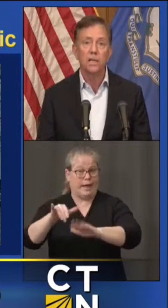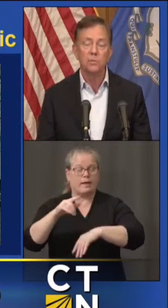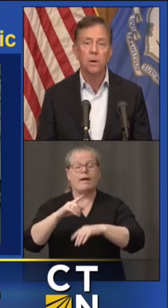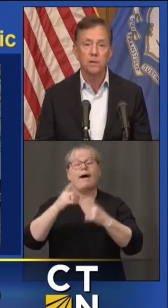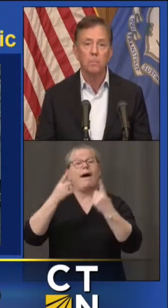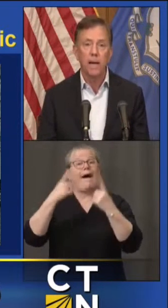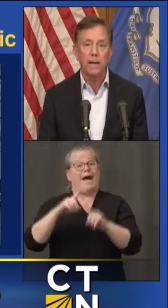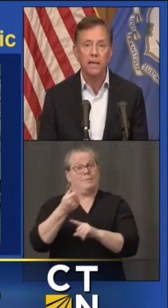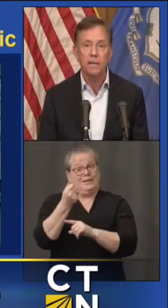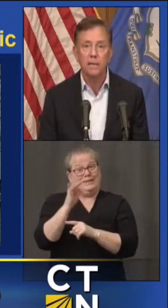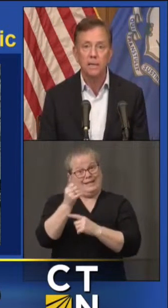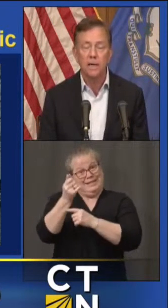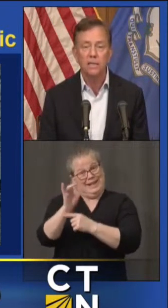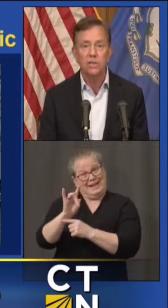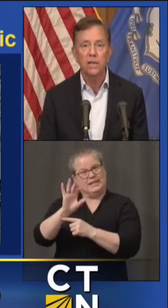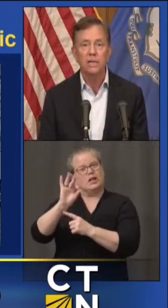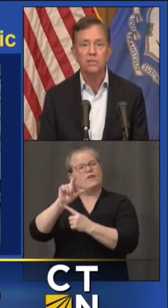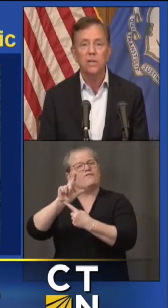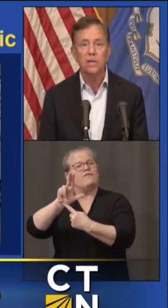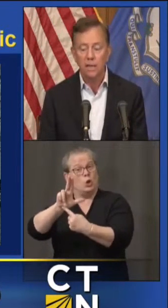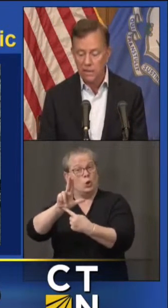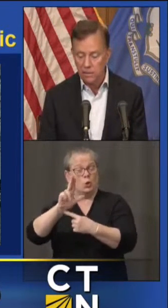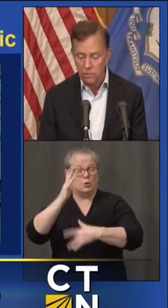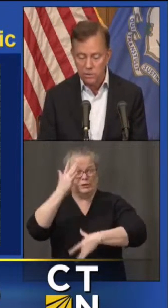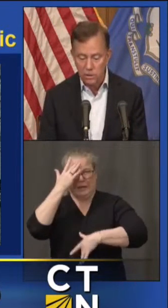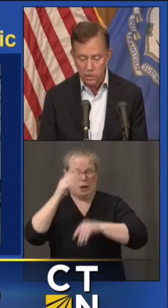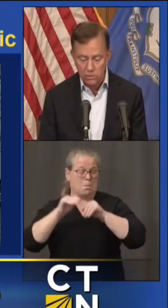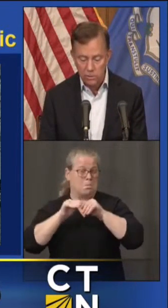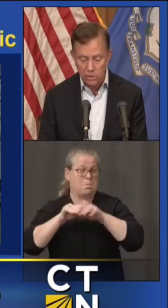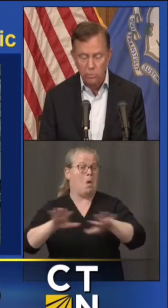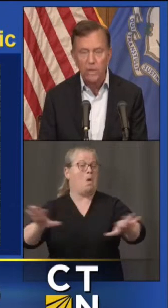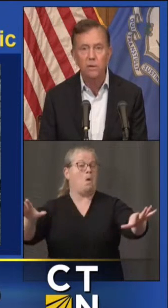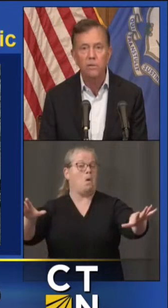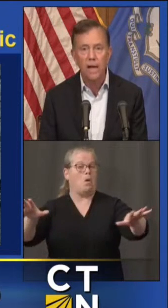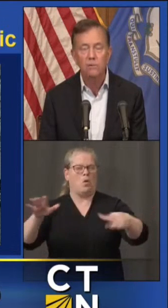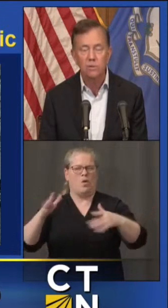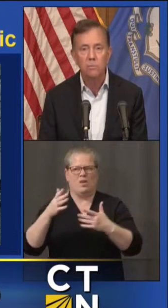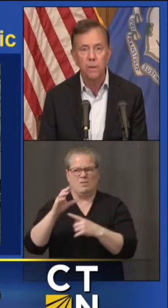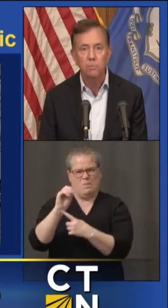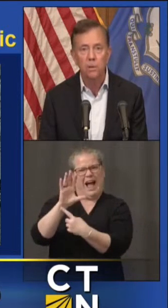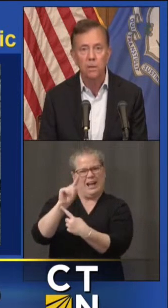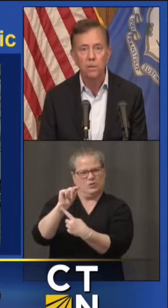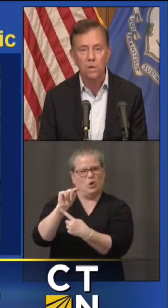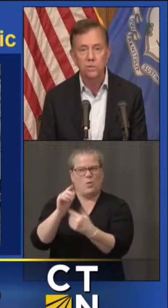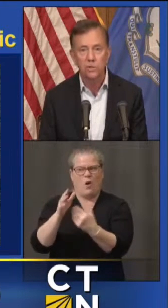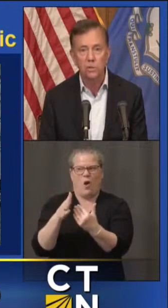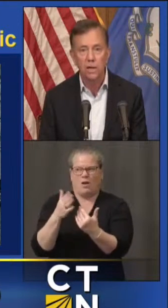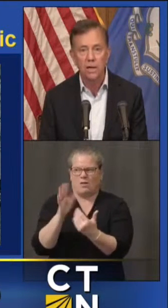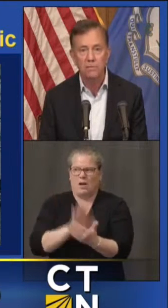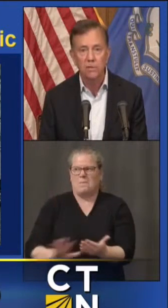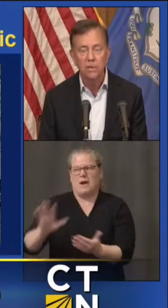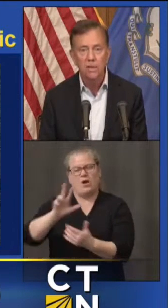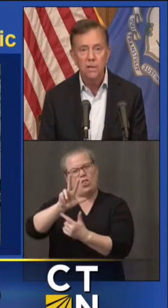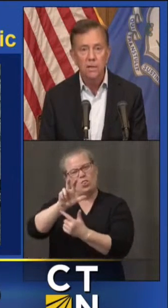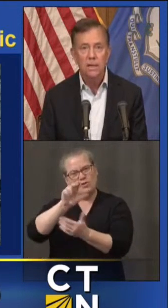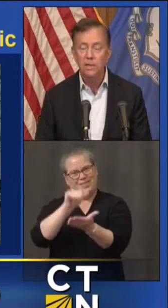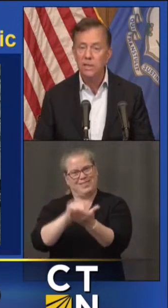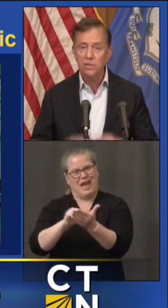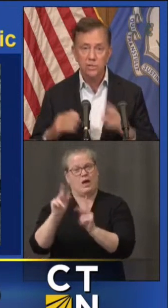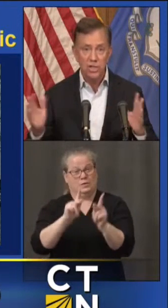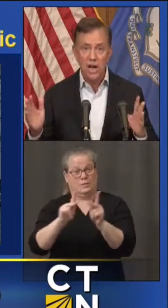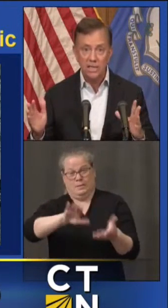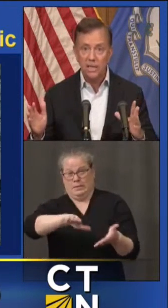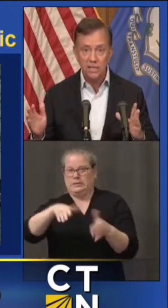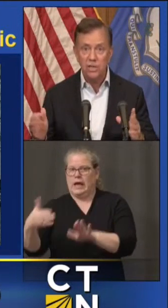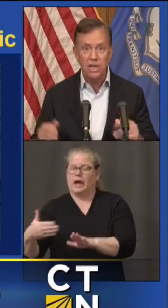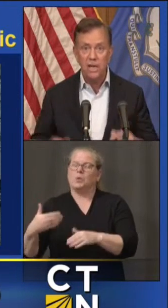deadliest month back in 1918. I think it was close to 300,000 people lost their lives. This is